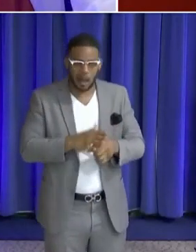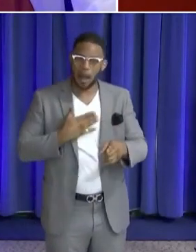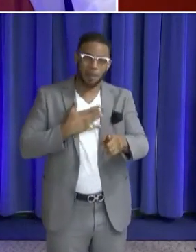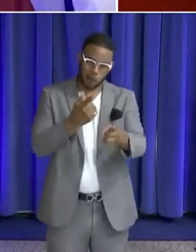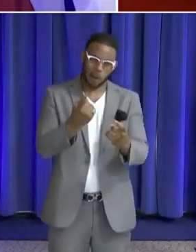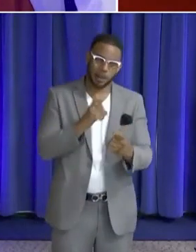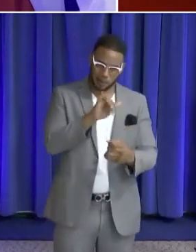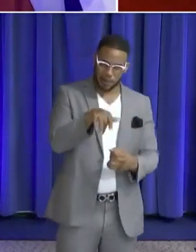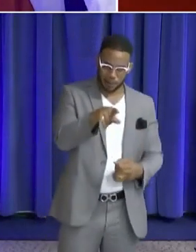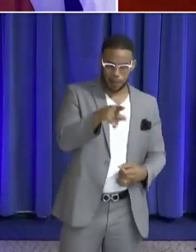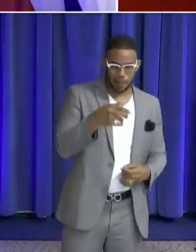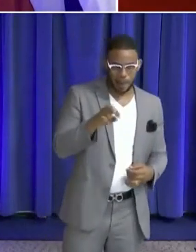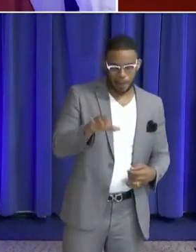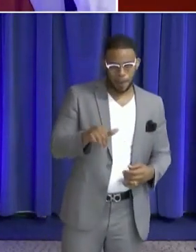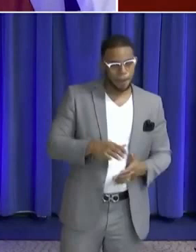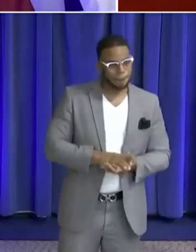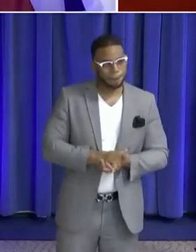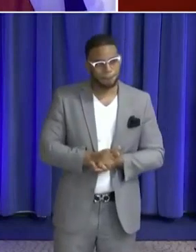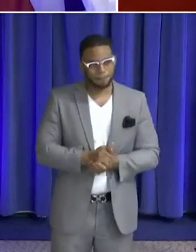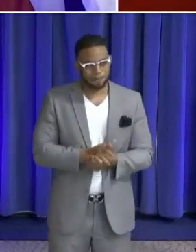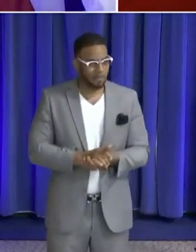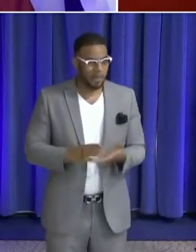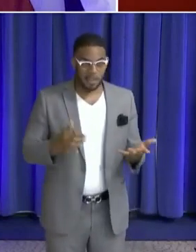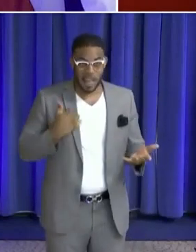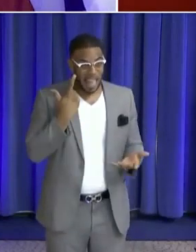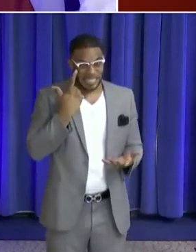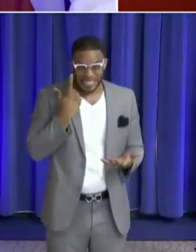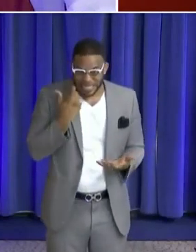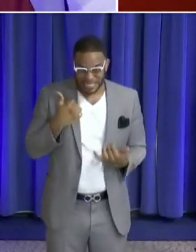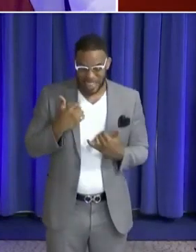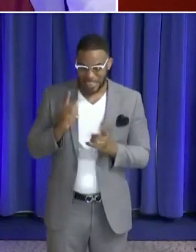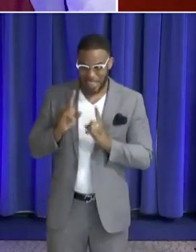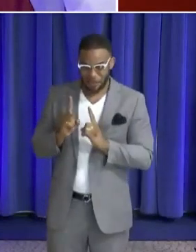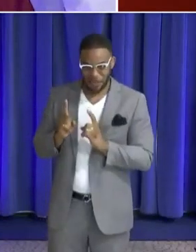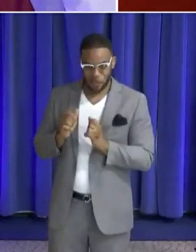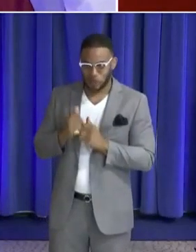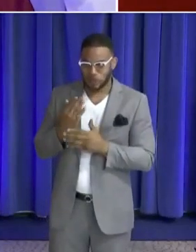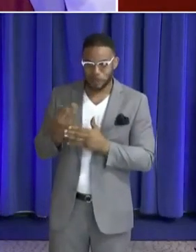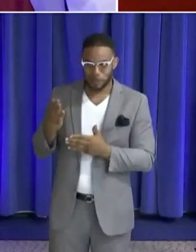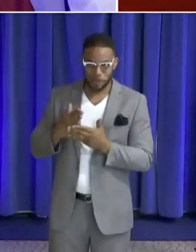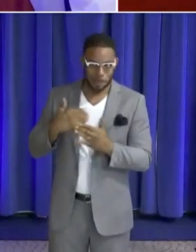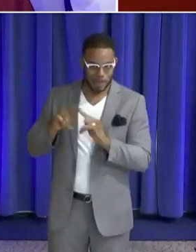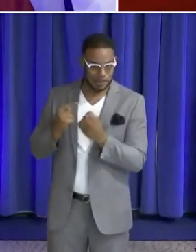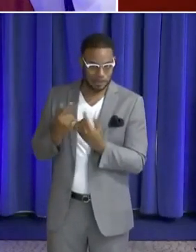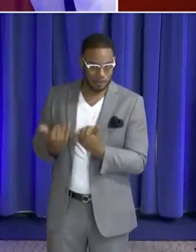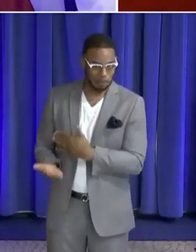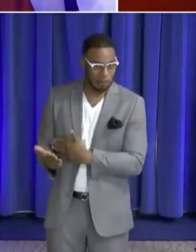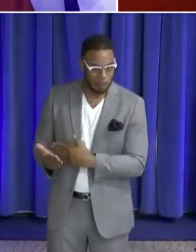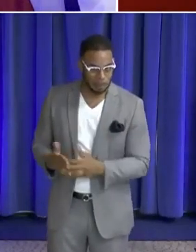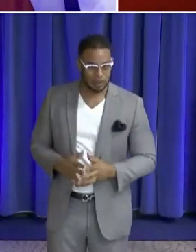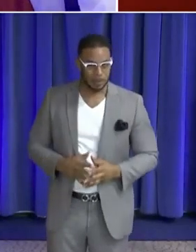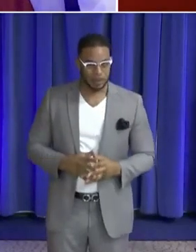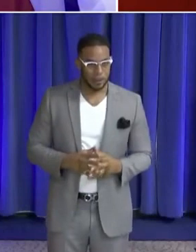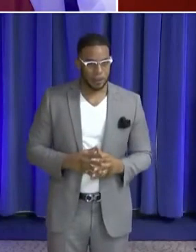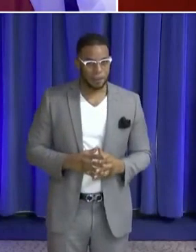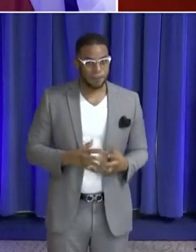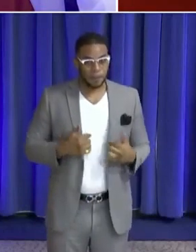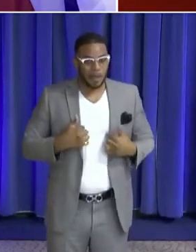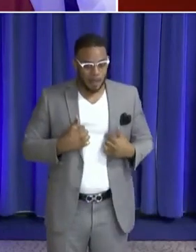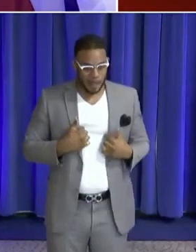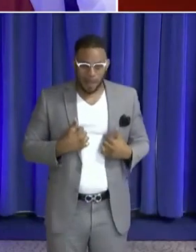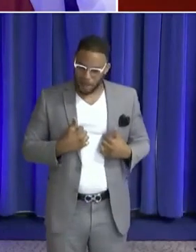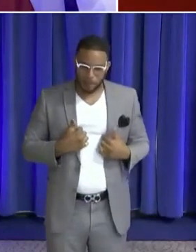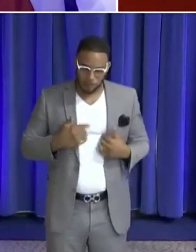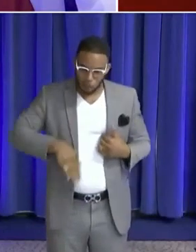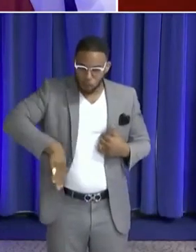asked me that, Harry, because I just had that conversation with some of my team. And I'm one of those people who